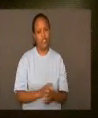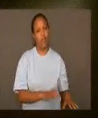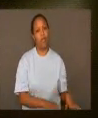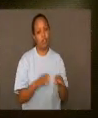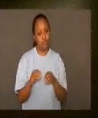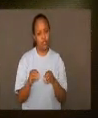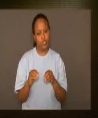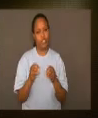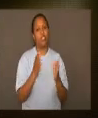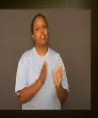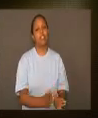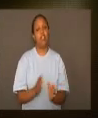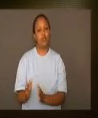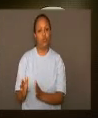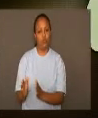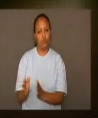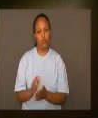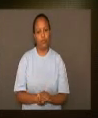Students, let's get ready.